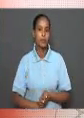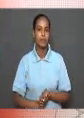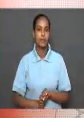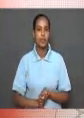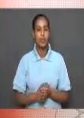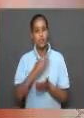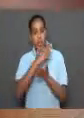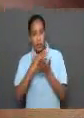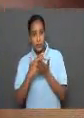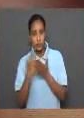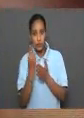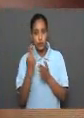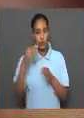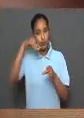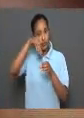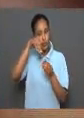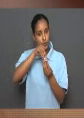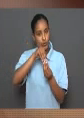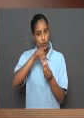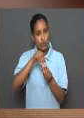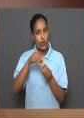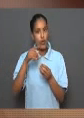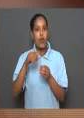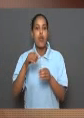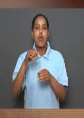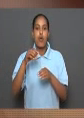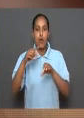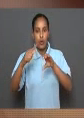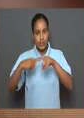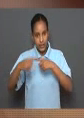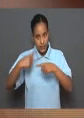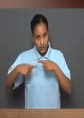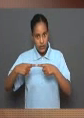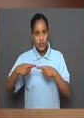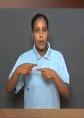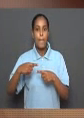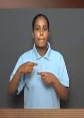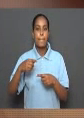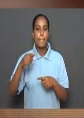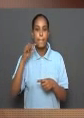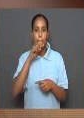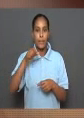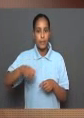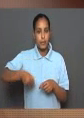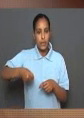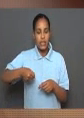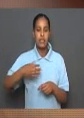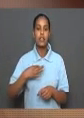rubber. Some uses include for hoses,